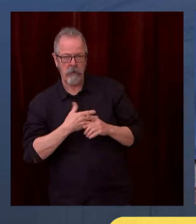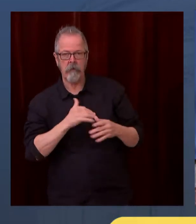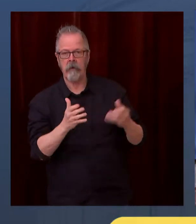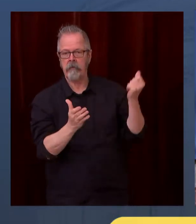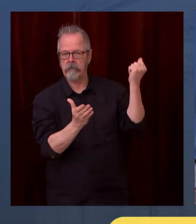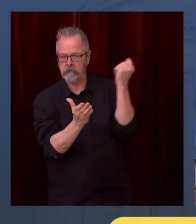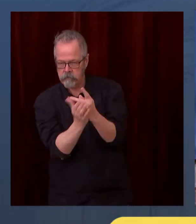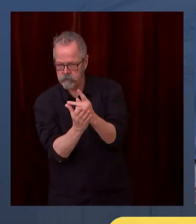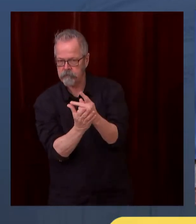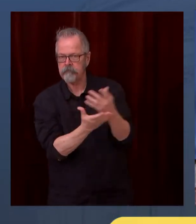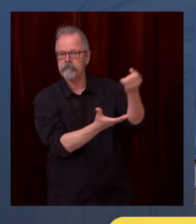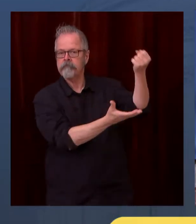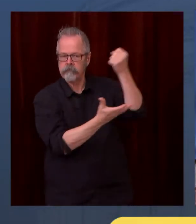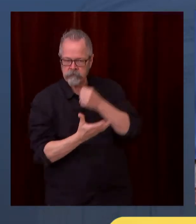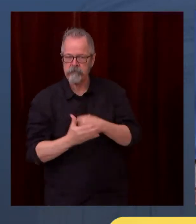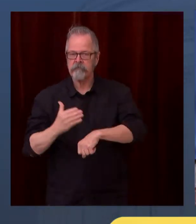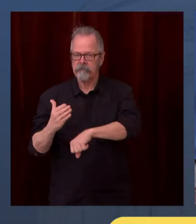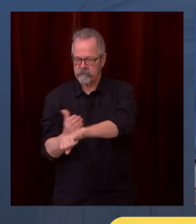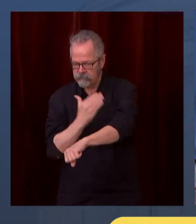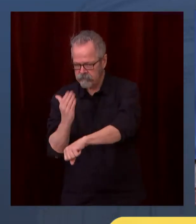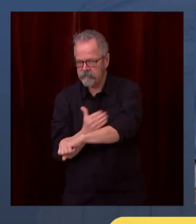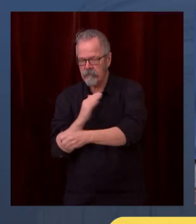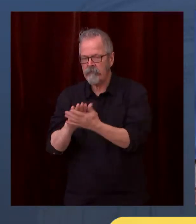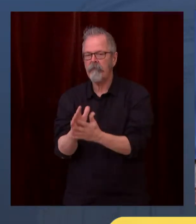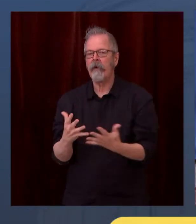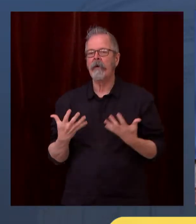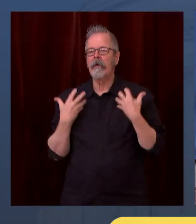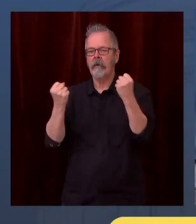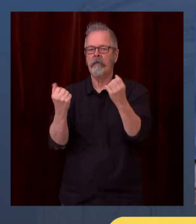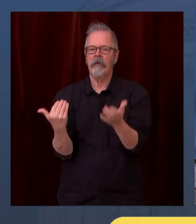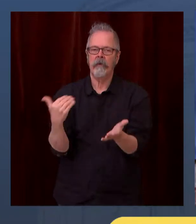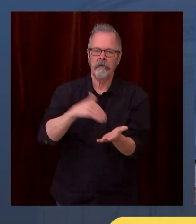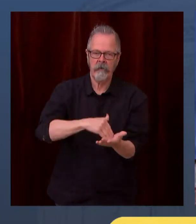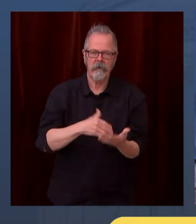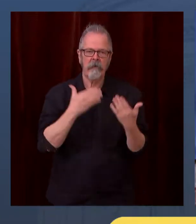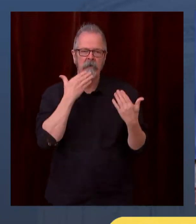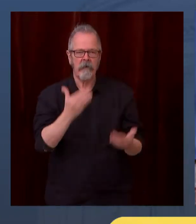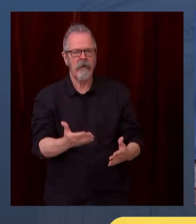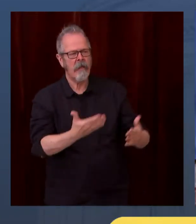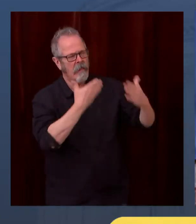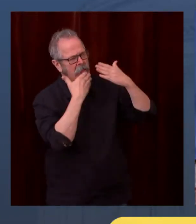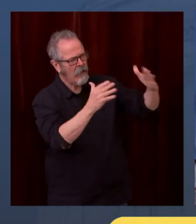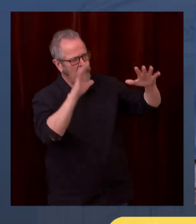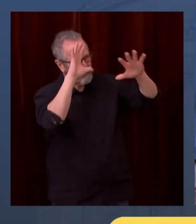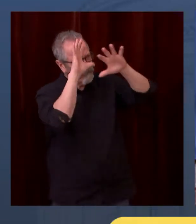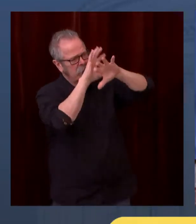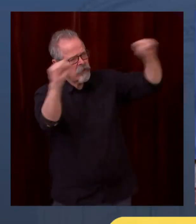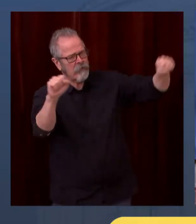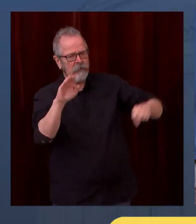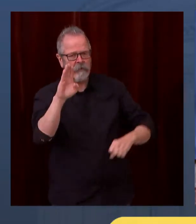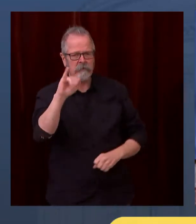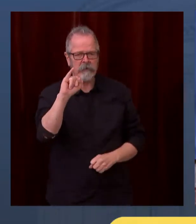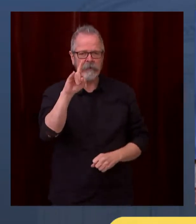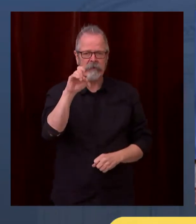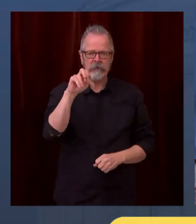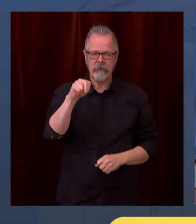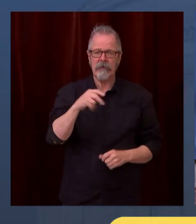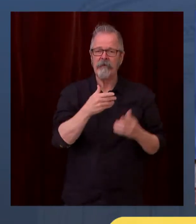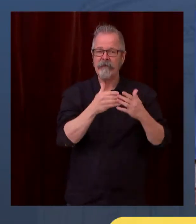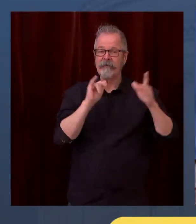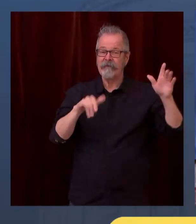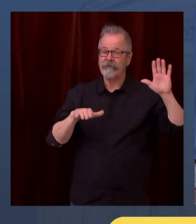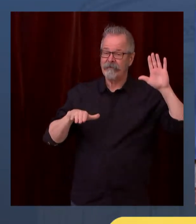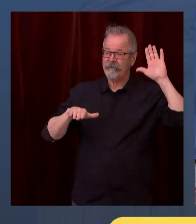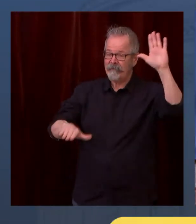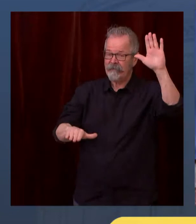recovery. I want to thank the Biden administration for acting quickly in the first couple weeks of their administration. It was a shame